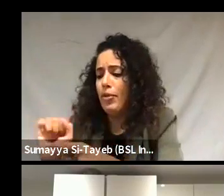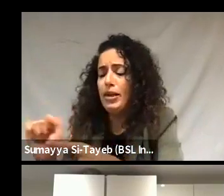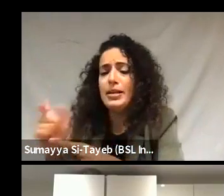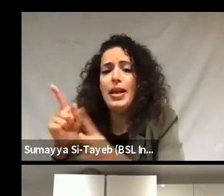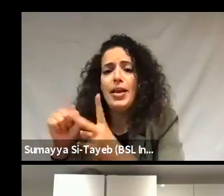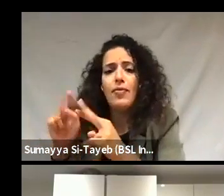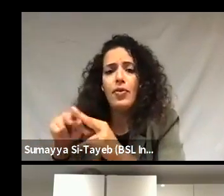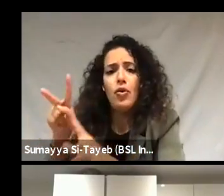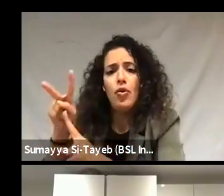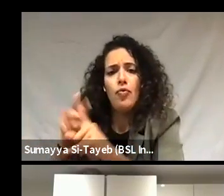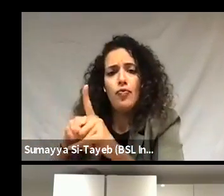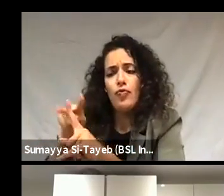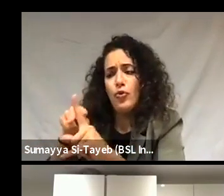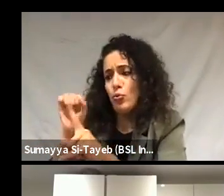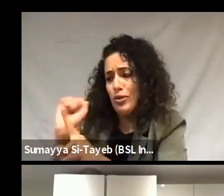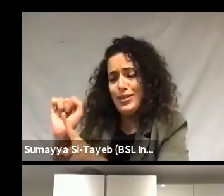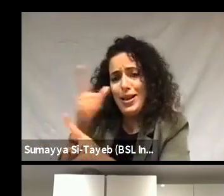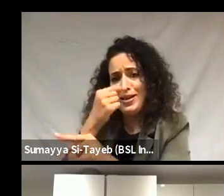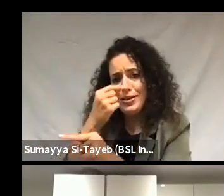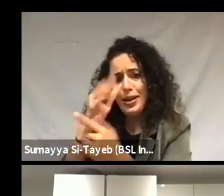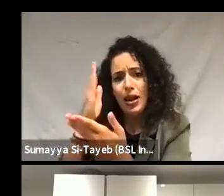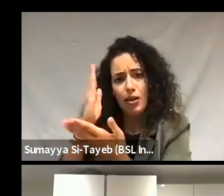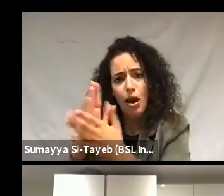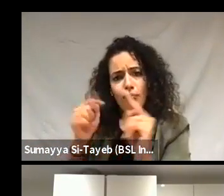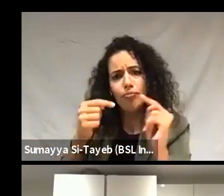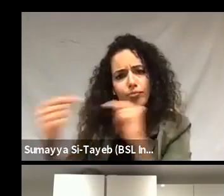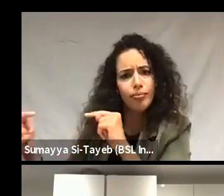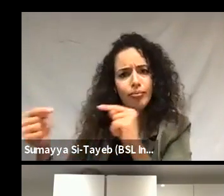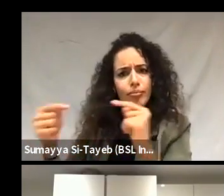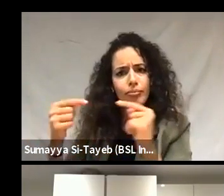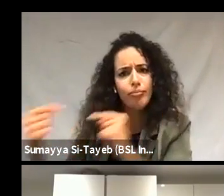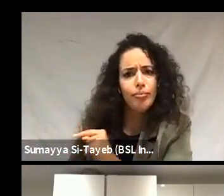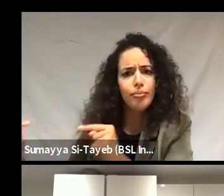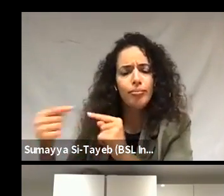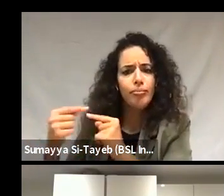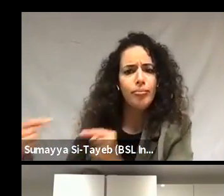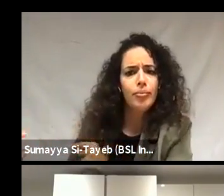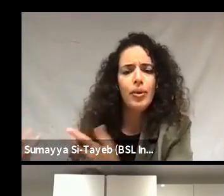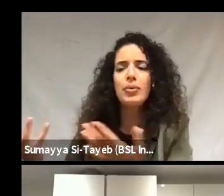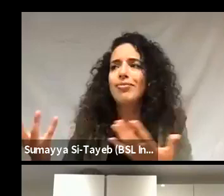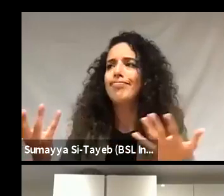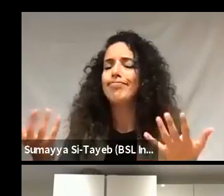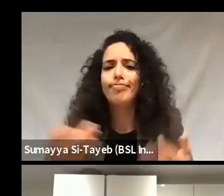contextualized and challenged. Gosh, well, Donald Trump has said a few things in the last